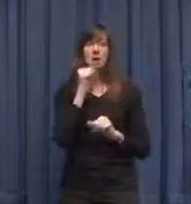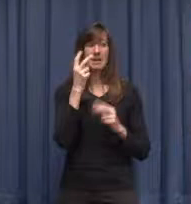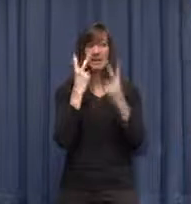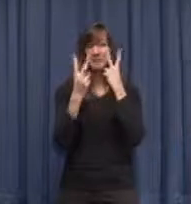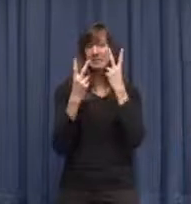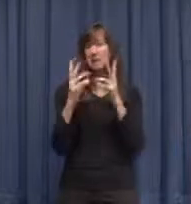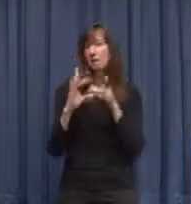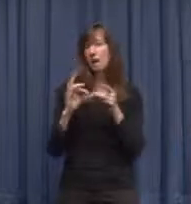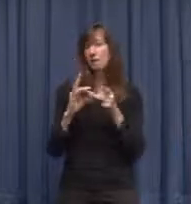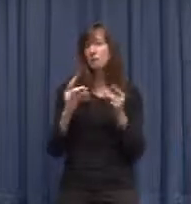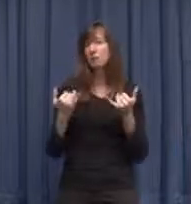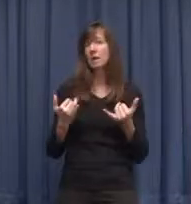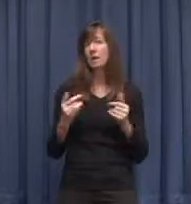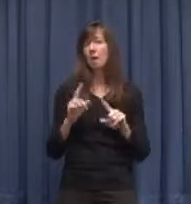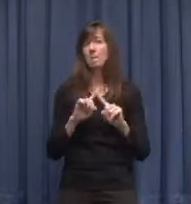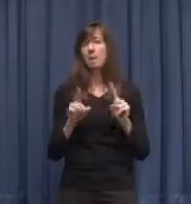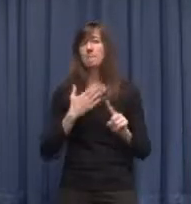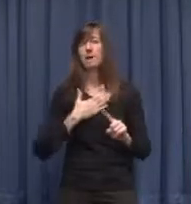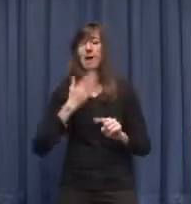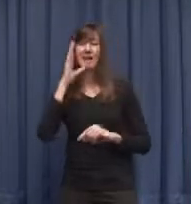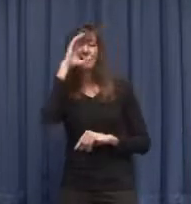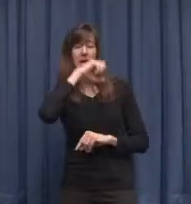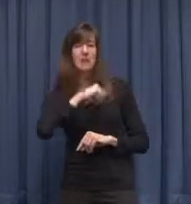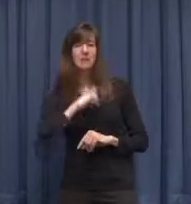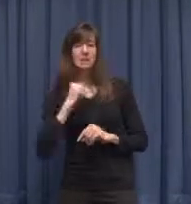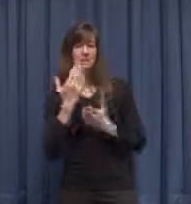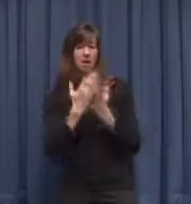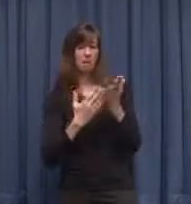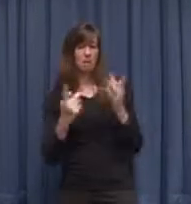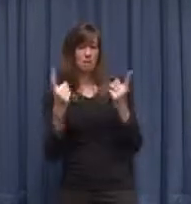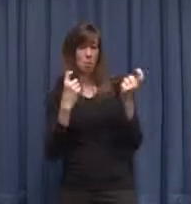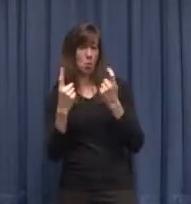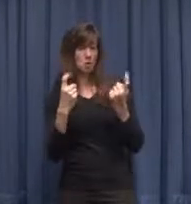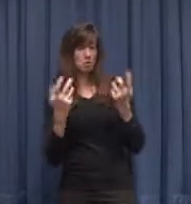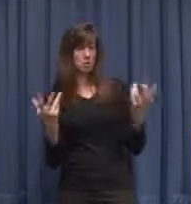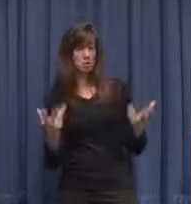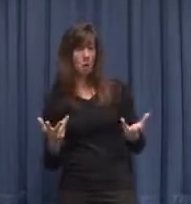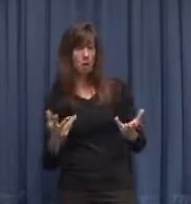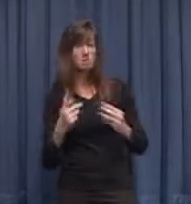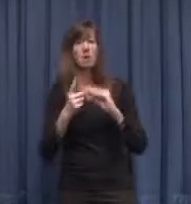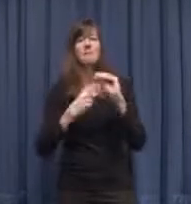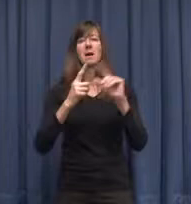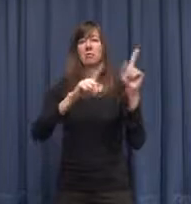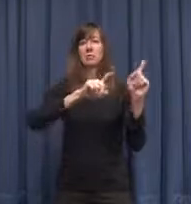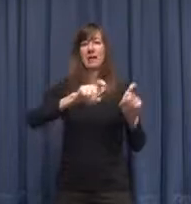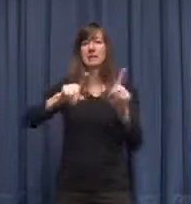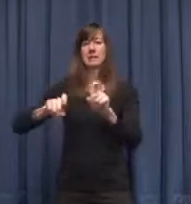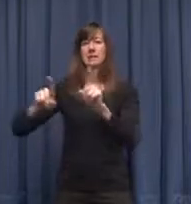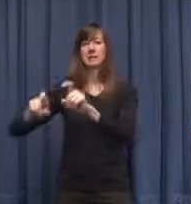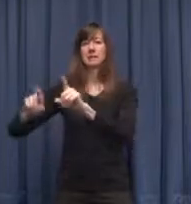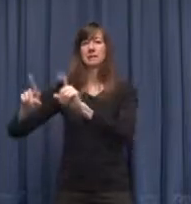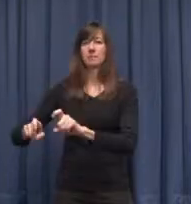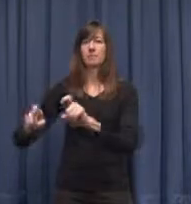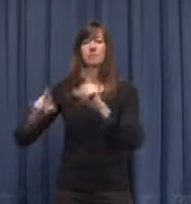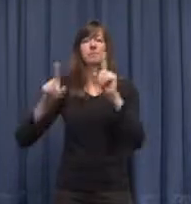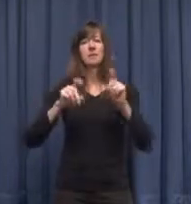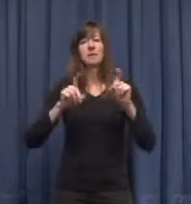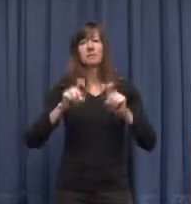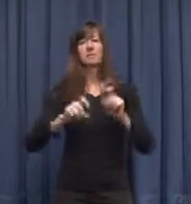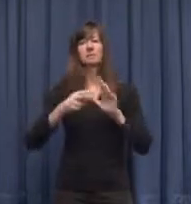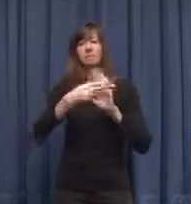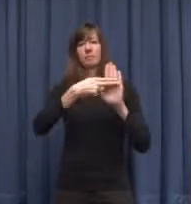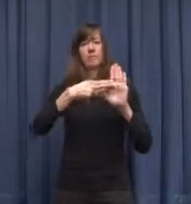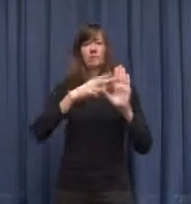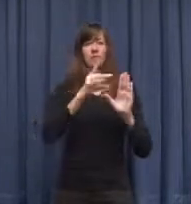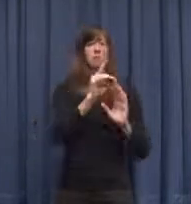is will be some of the questions we'll get, is about testing, our diagnostic testing and our rapid testing.